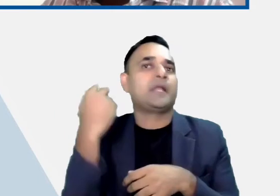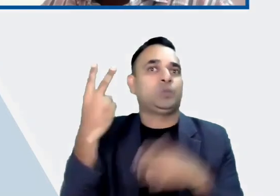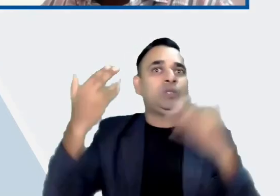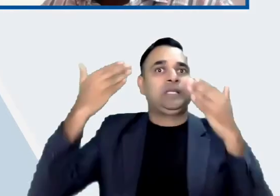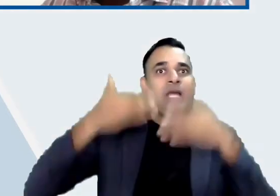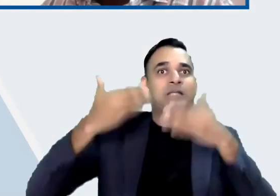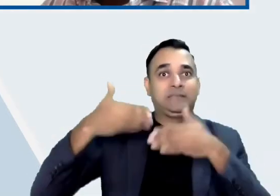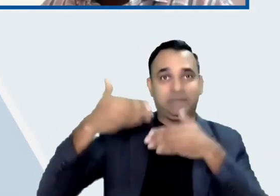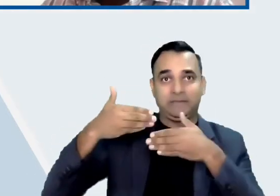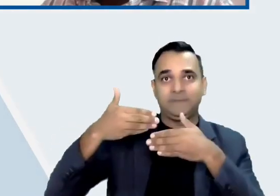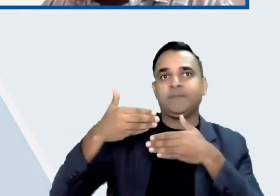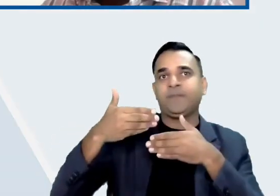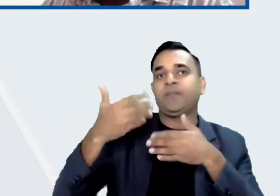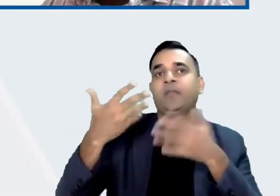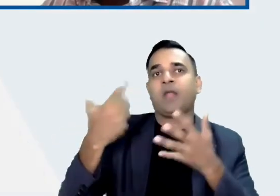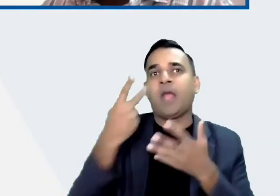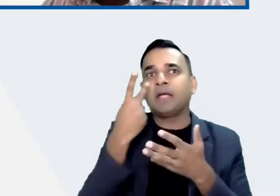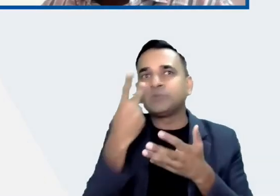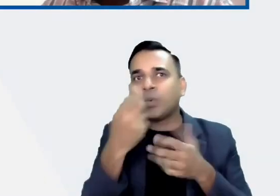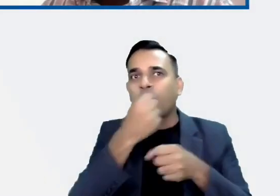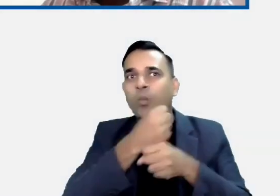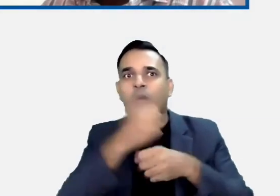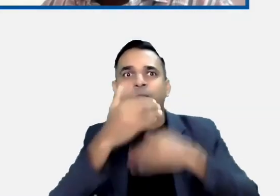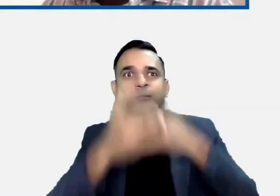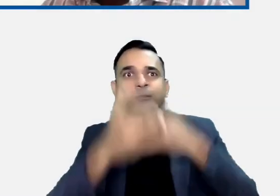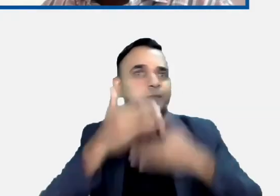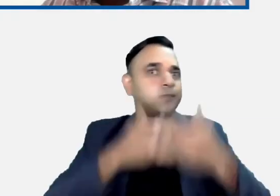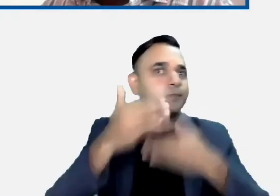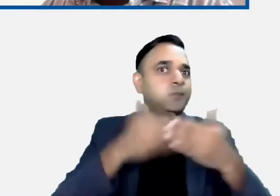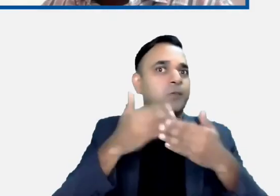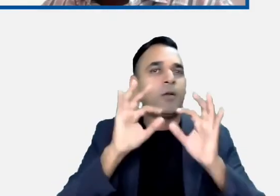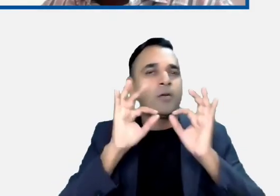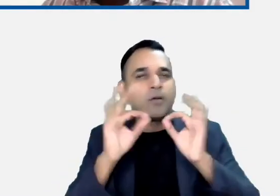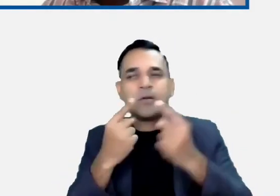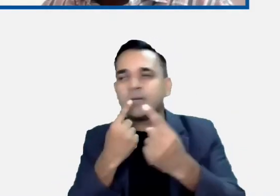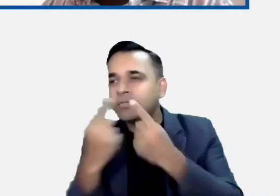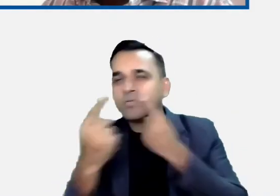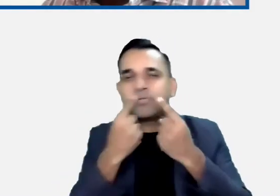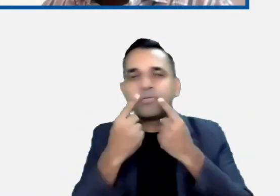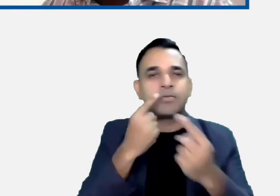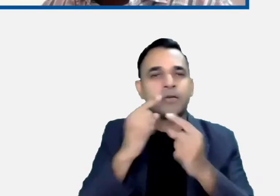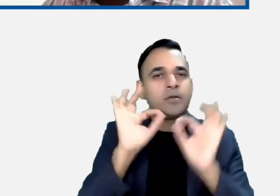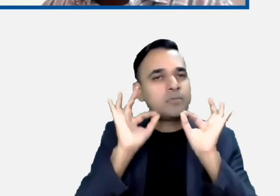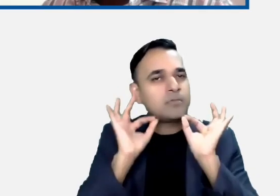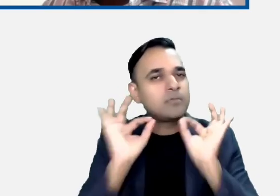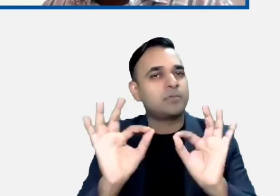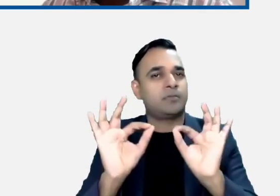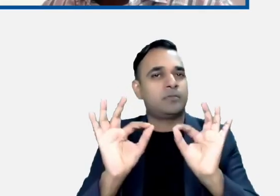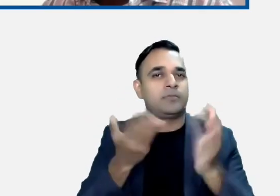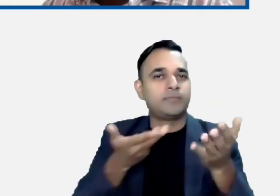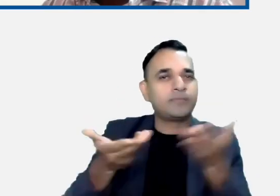this wonderful document that my organization will adhere to once